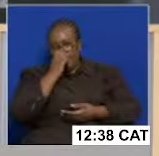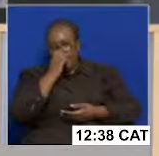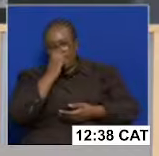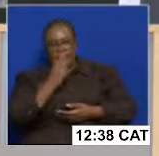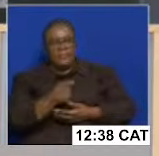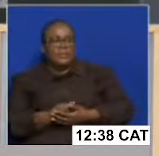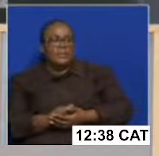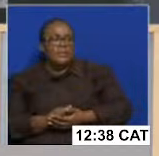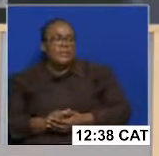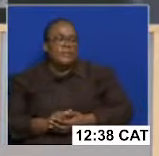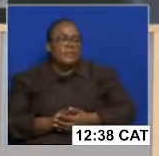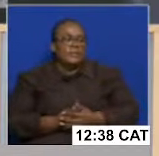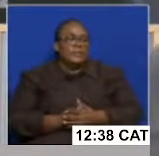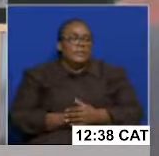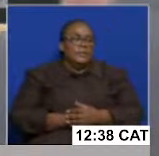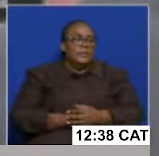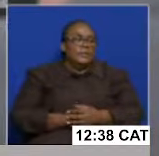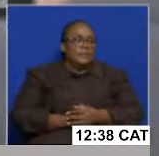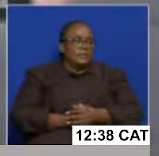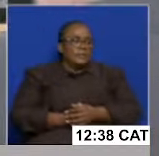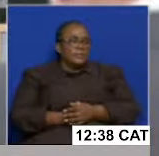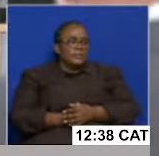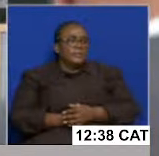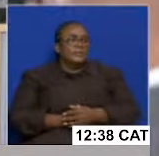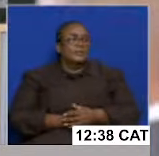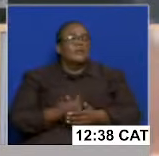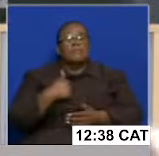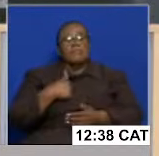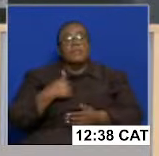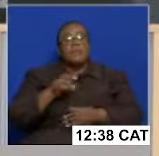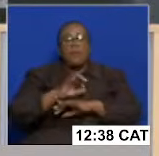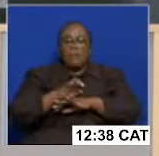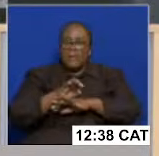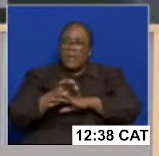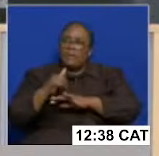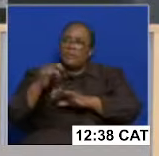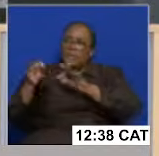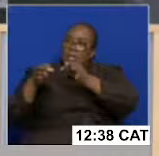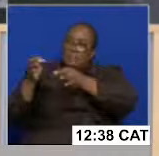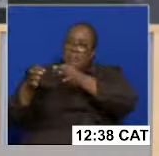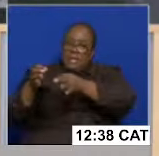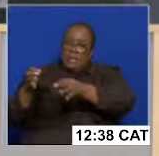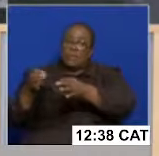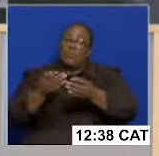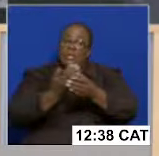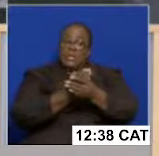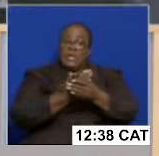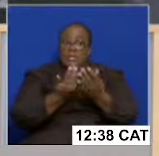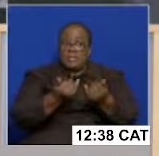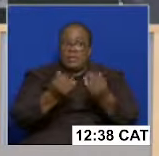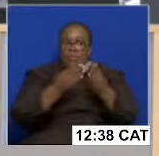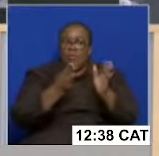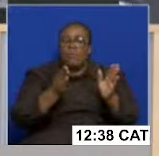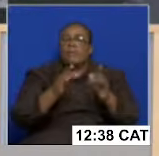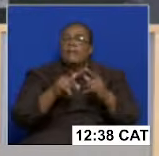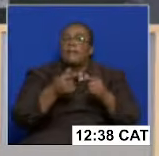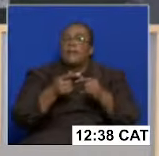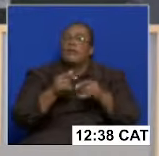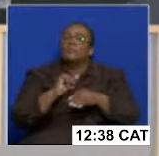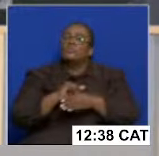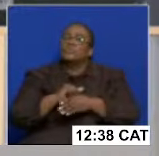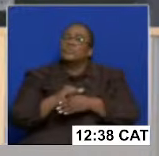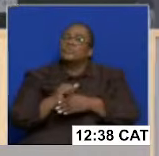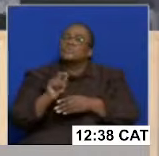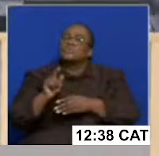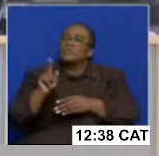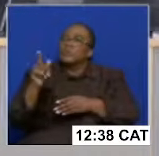I was going to explain to him that the case has been opened regarding those stones. So can he bring the